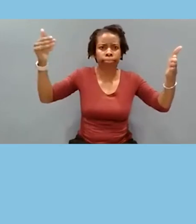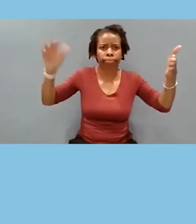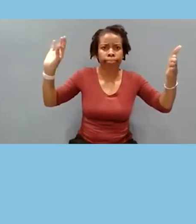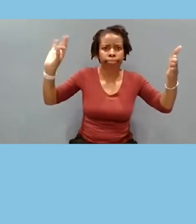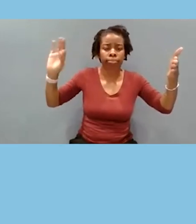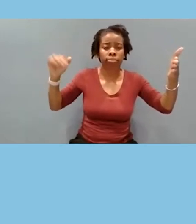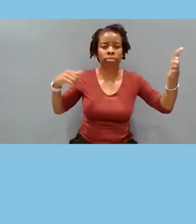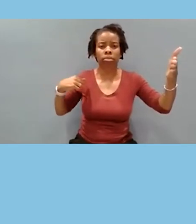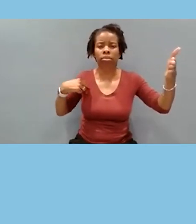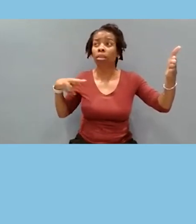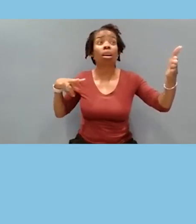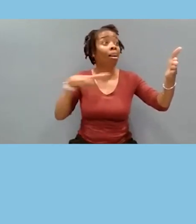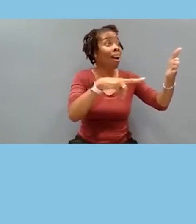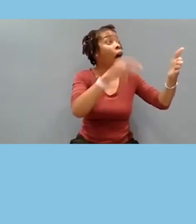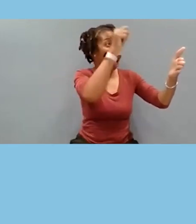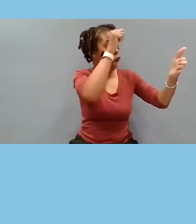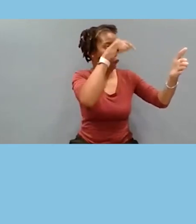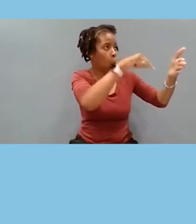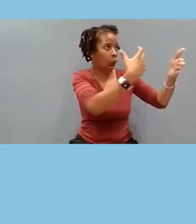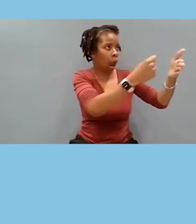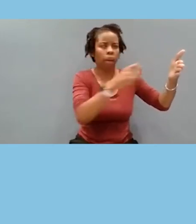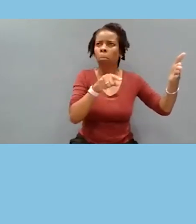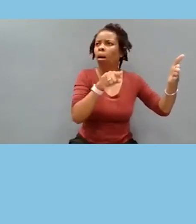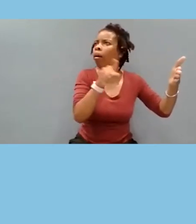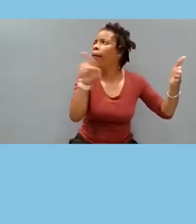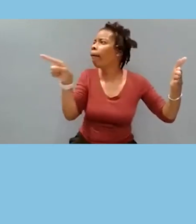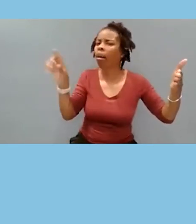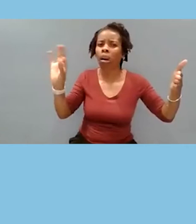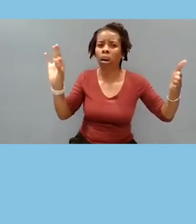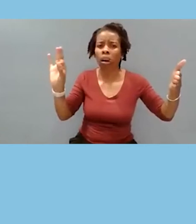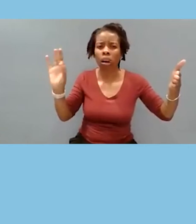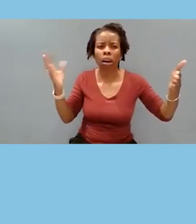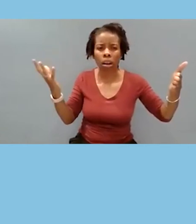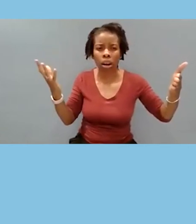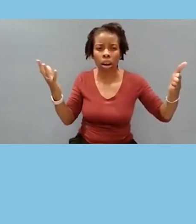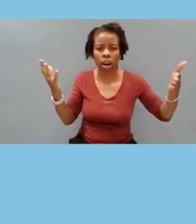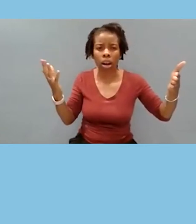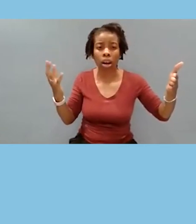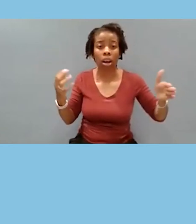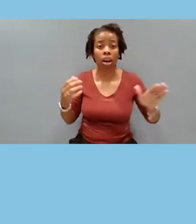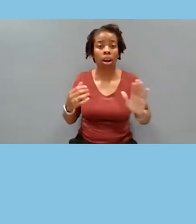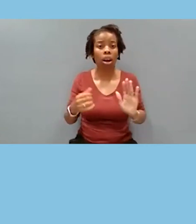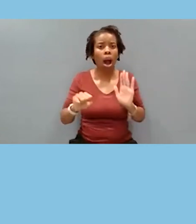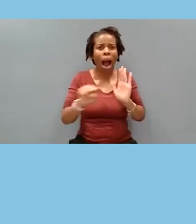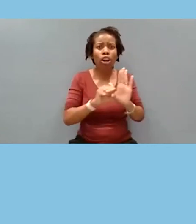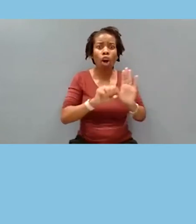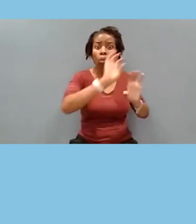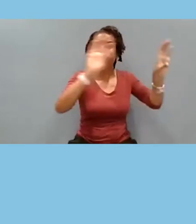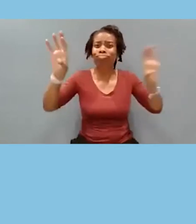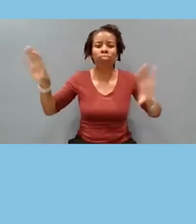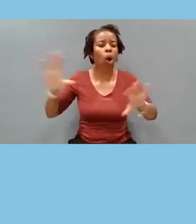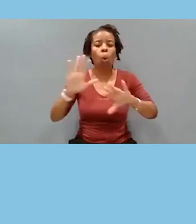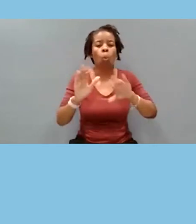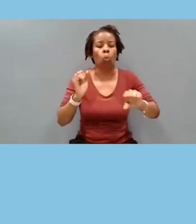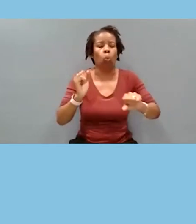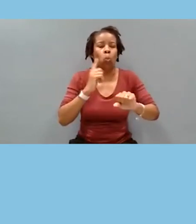and there, but not everywhere. Icons everywhere wouldn't make sense. We know to look for